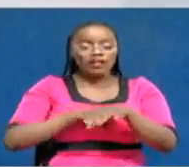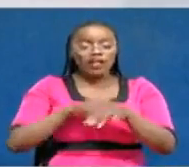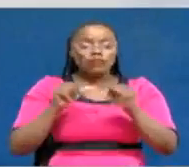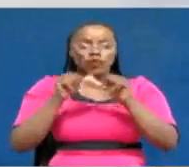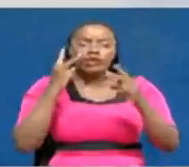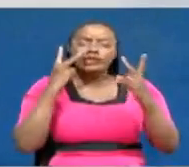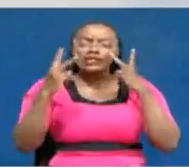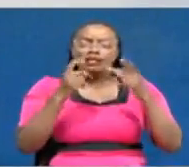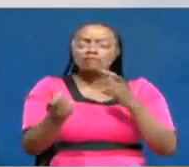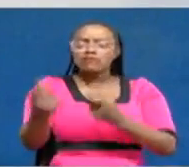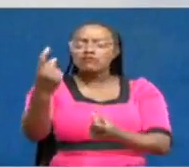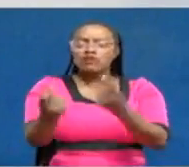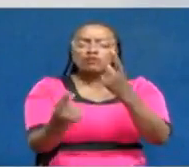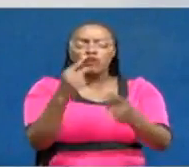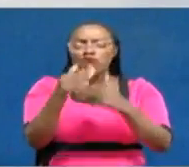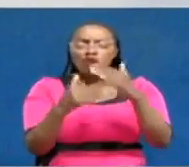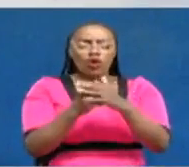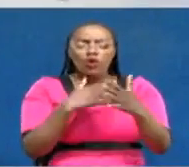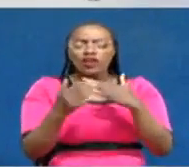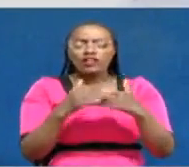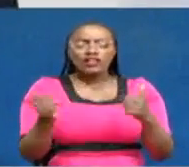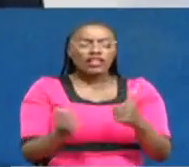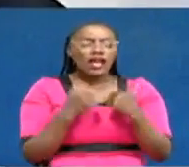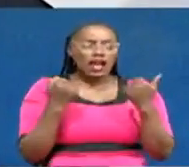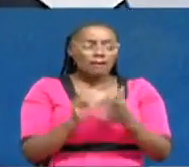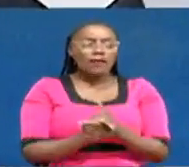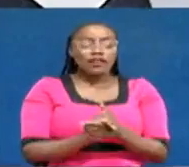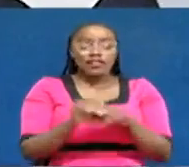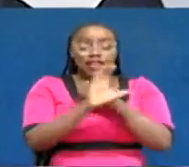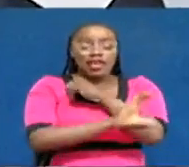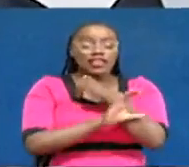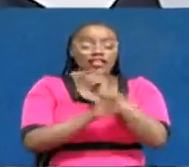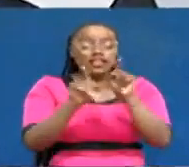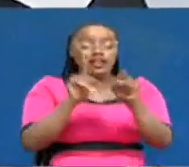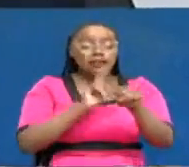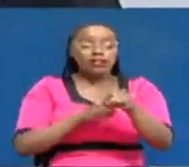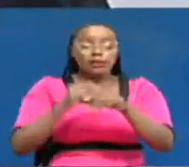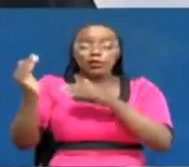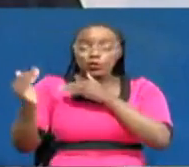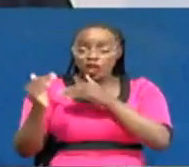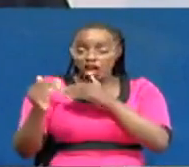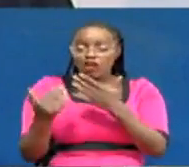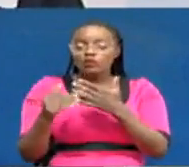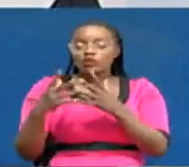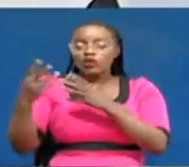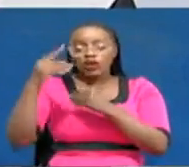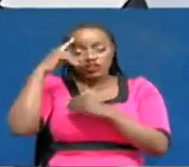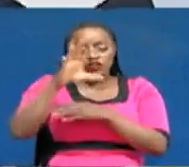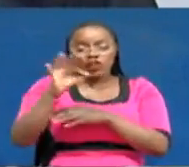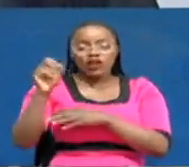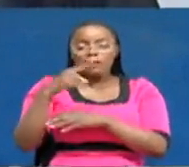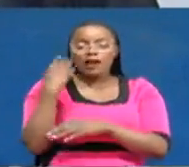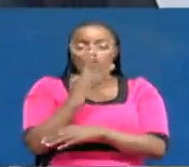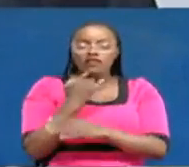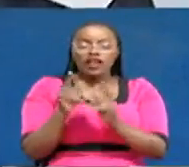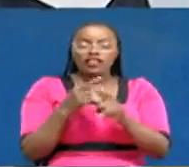continue to see all of these that are taking place in the country as we head towards the nominations in